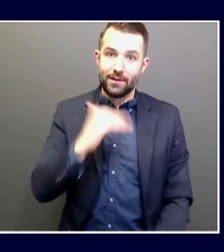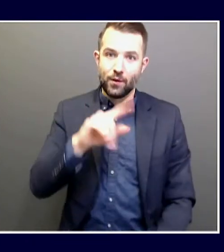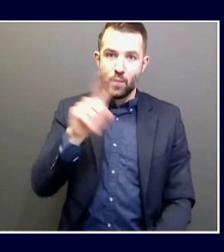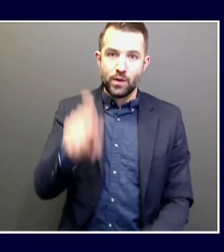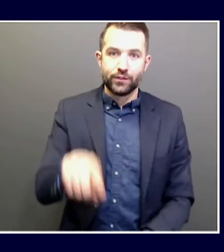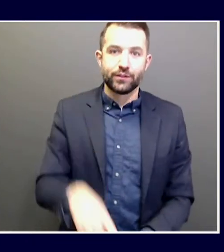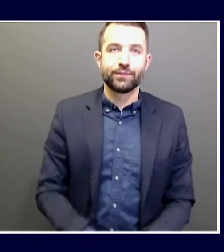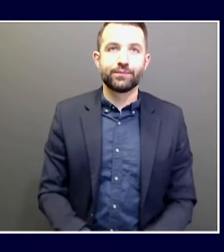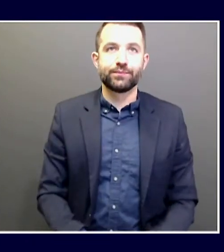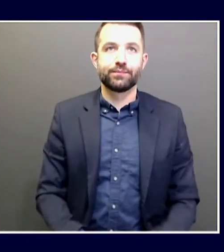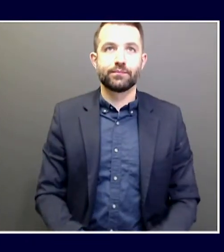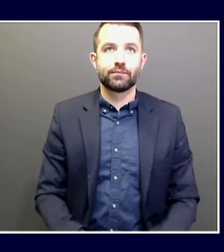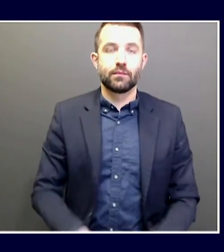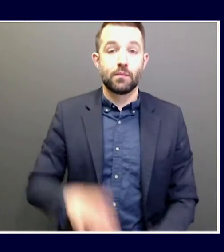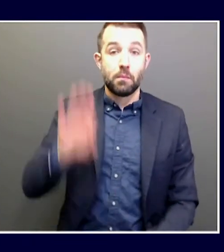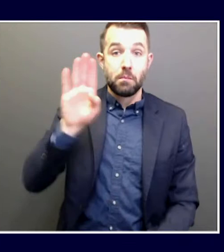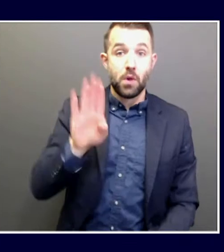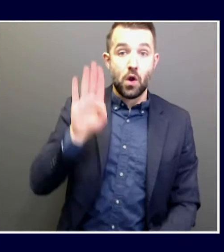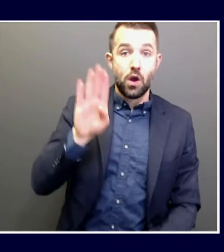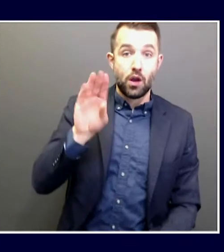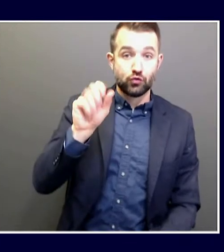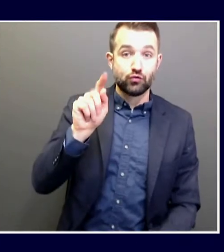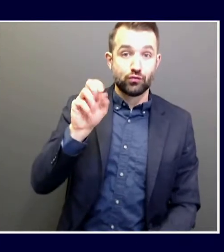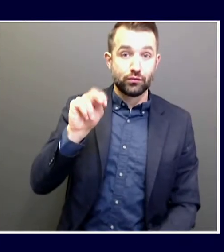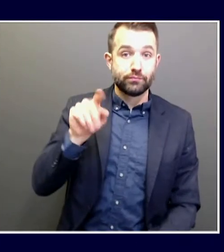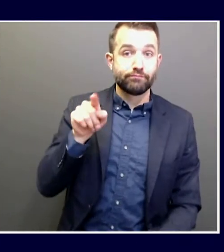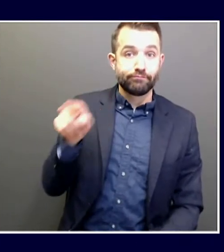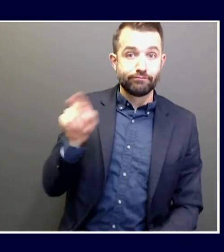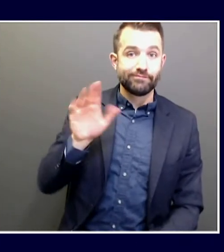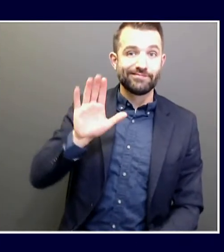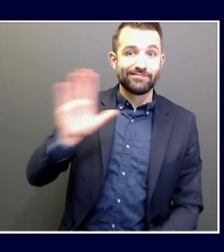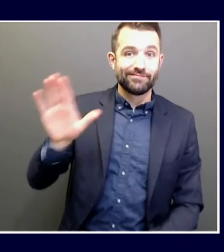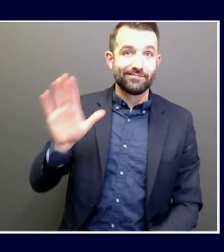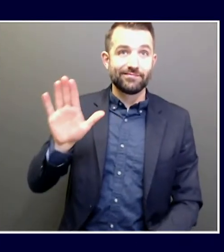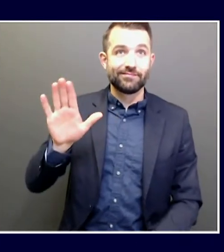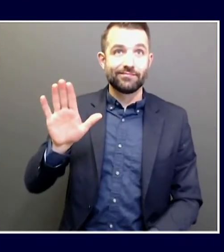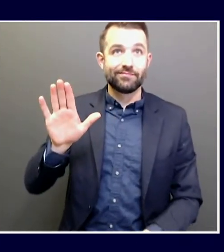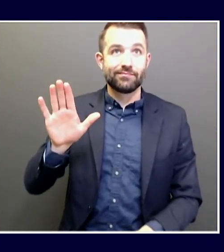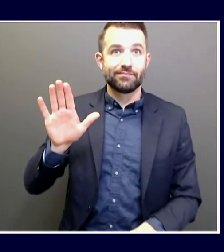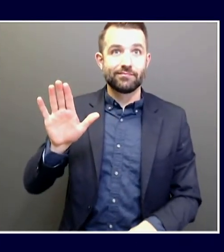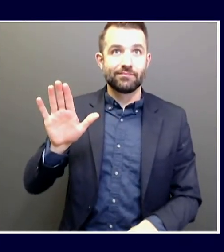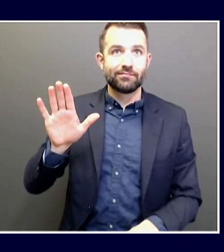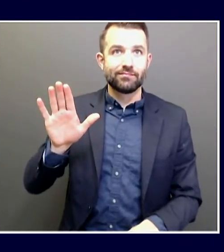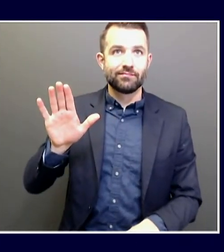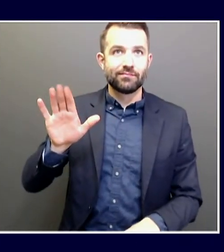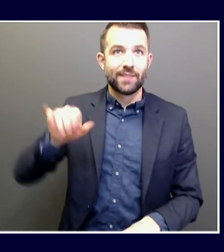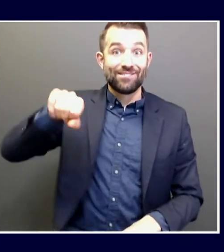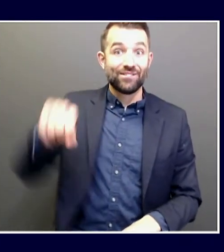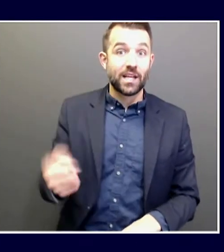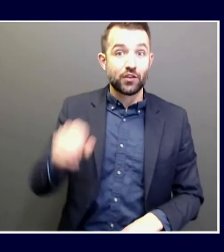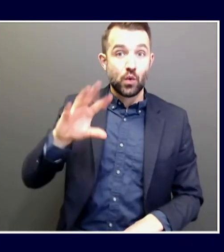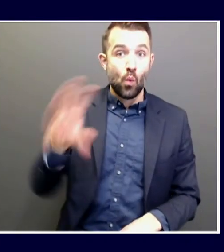Boston. Is their wastewater data is showing already a decline in